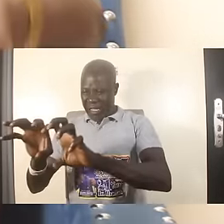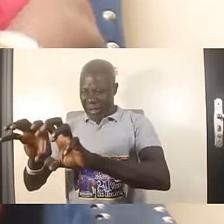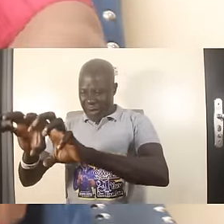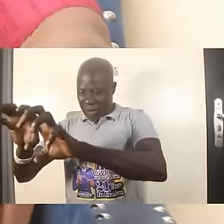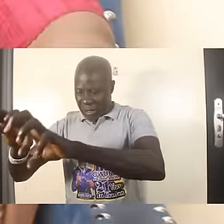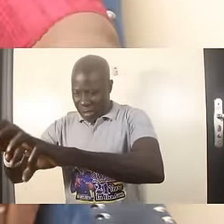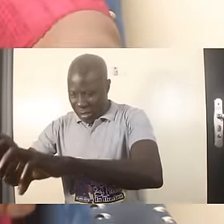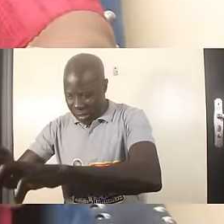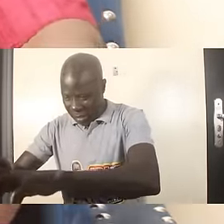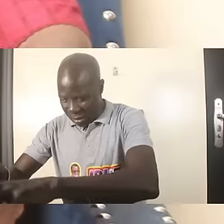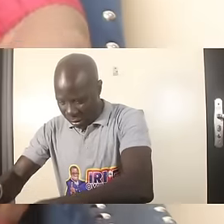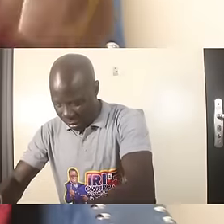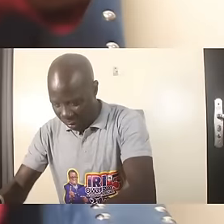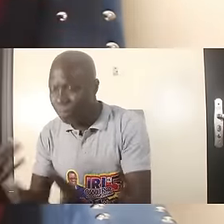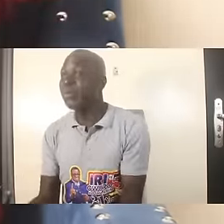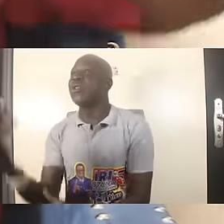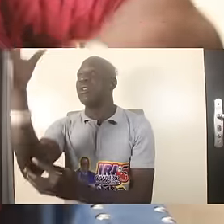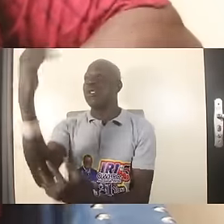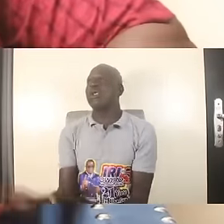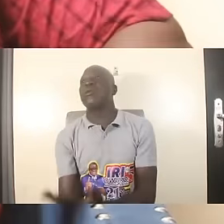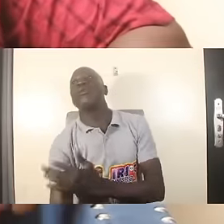caterpillar on it, once that tree goes down, and that tree